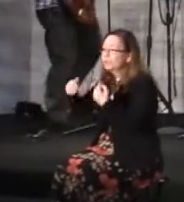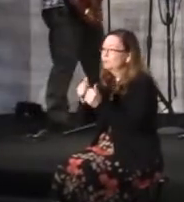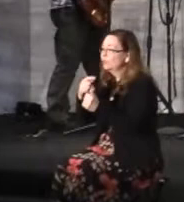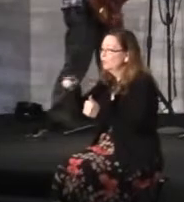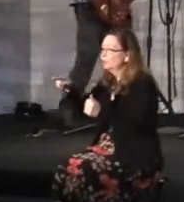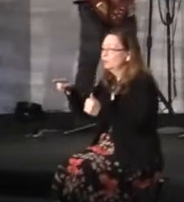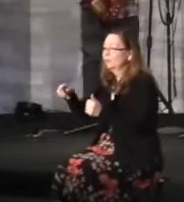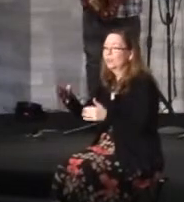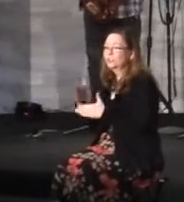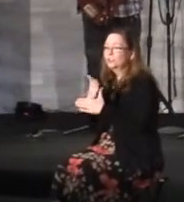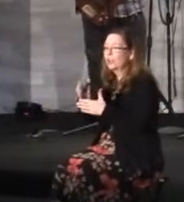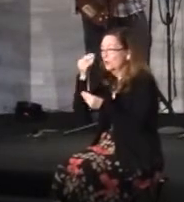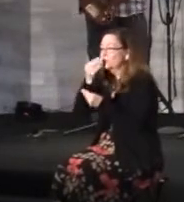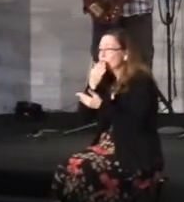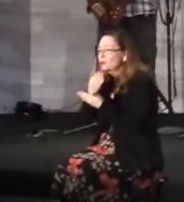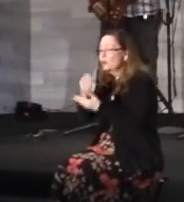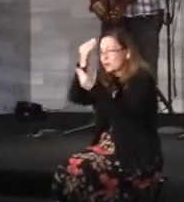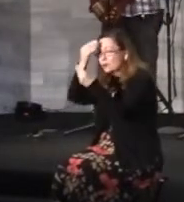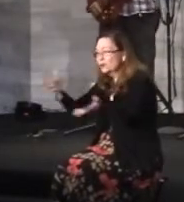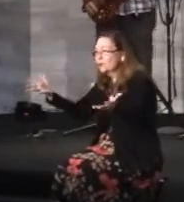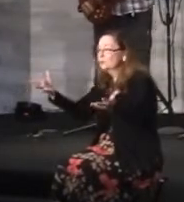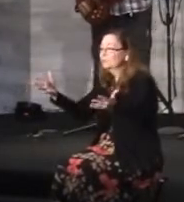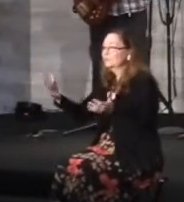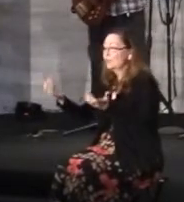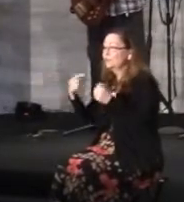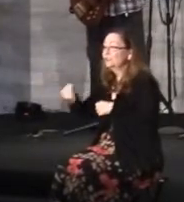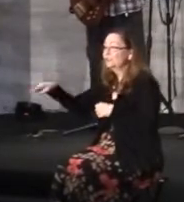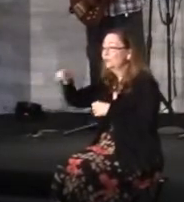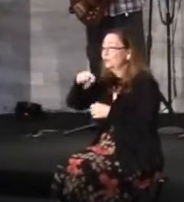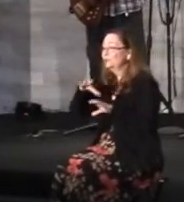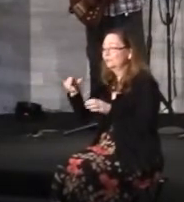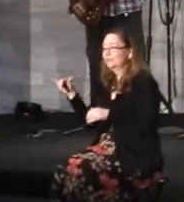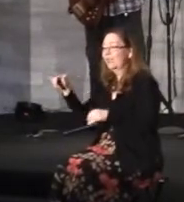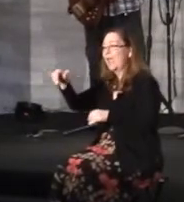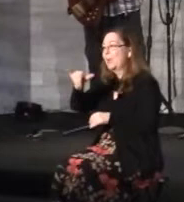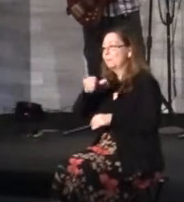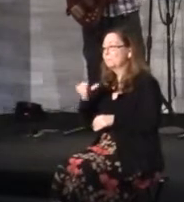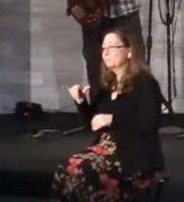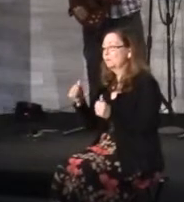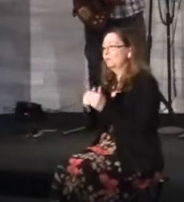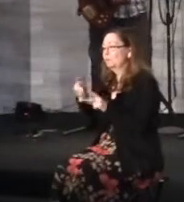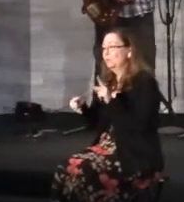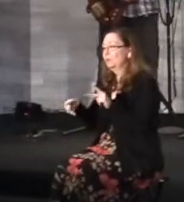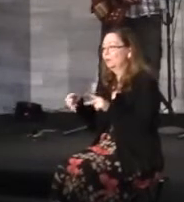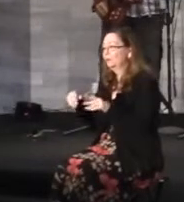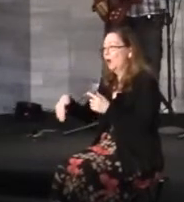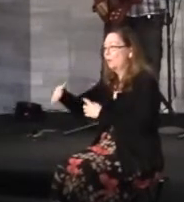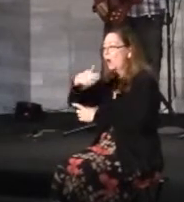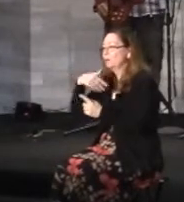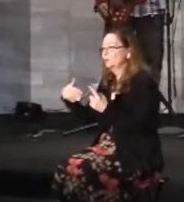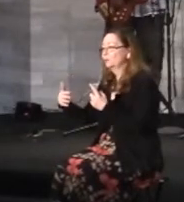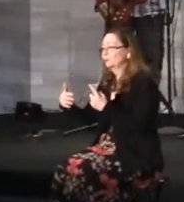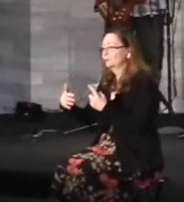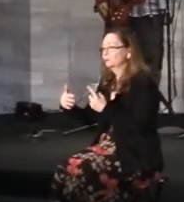share the good news with you. And he wants you to do that same thing with the people around you. You know, the same question that was